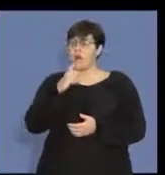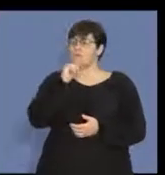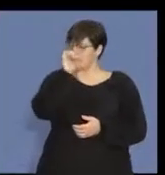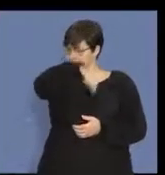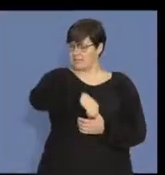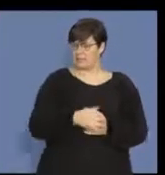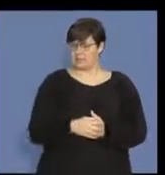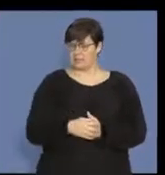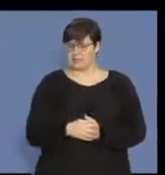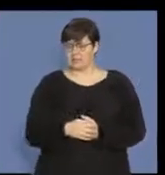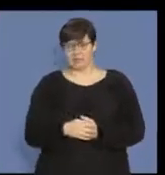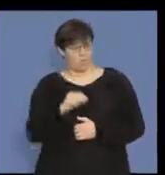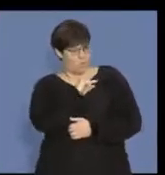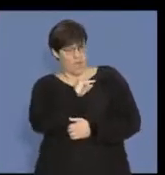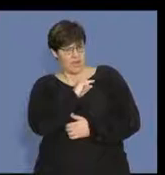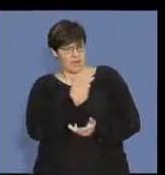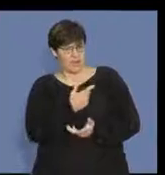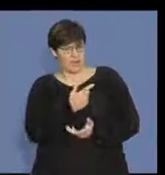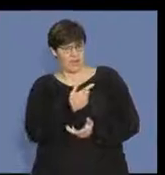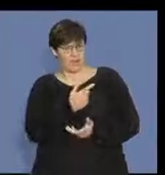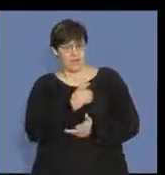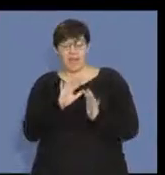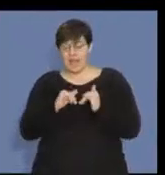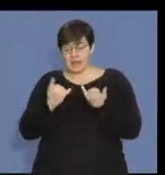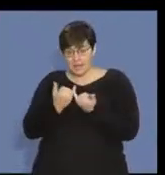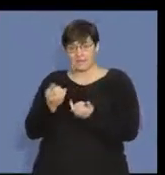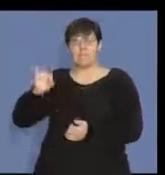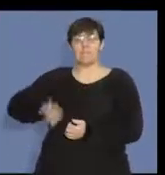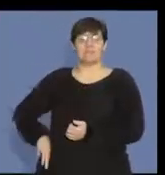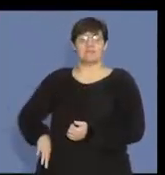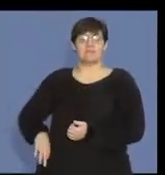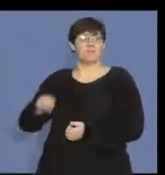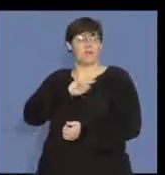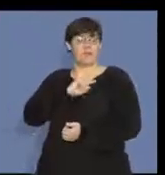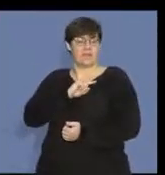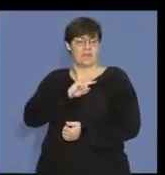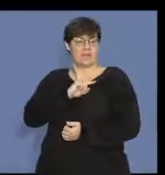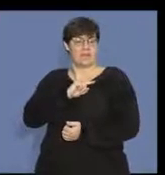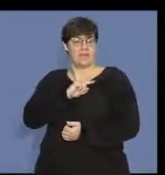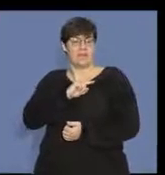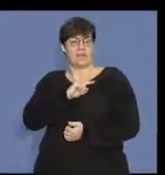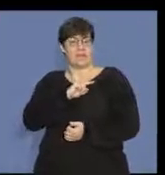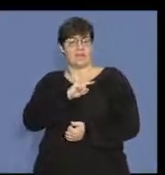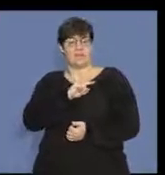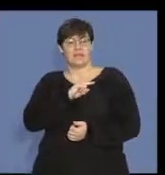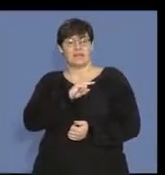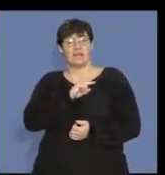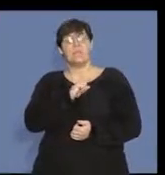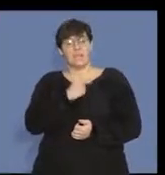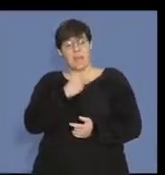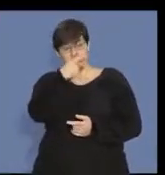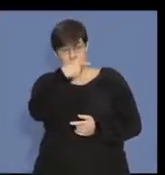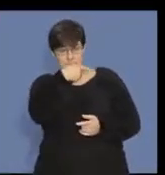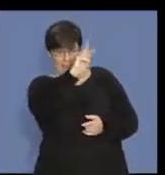And the answer is yes. Why? The company would benefit by claiming